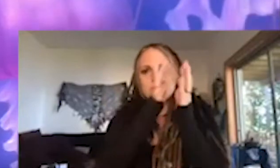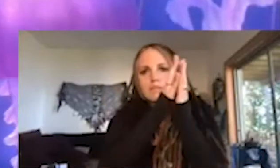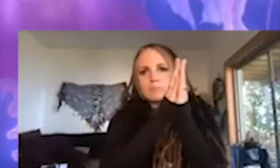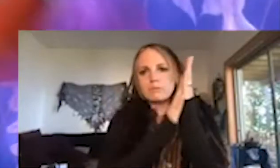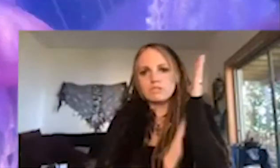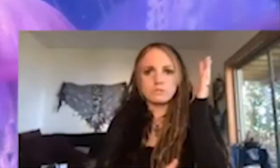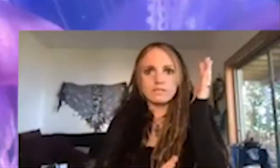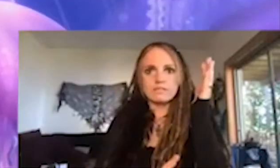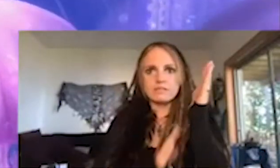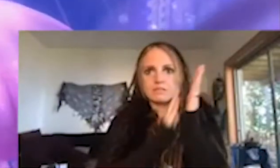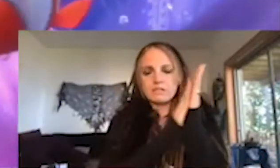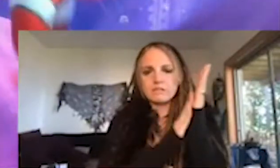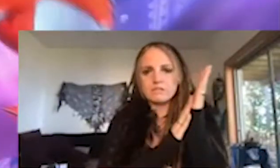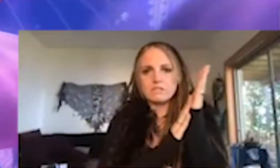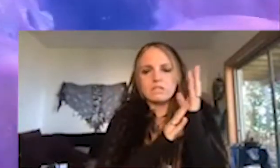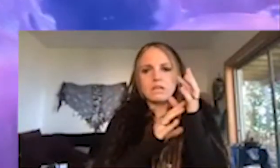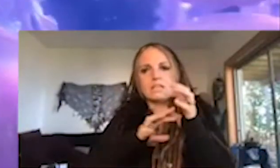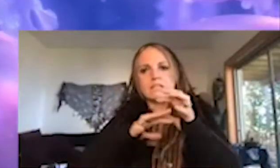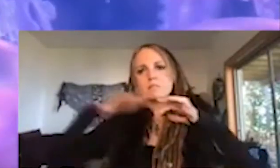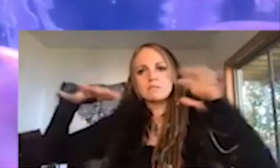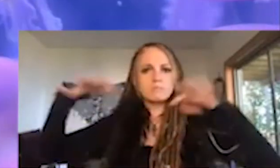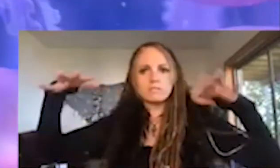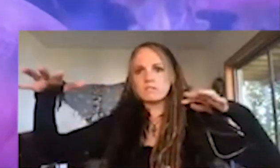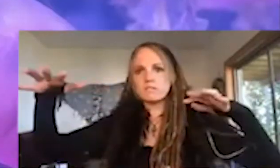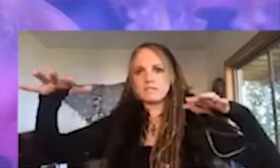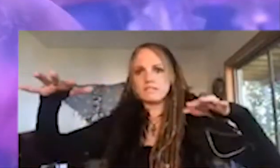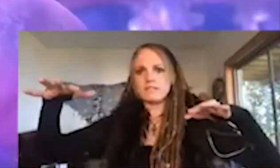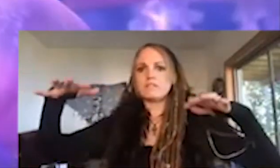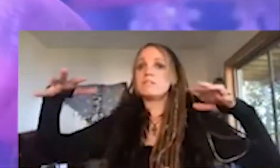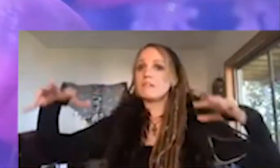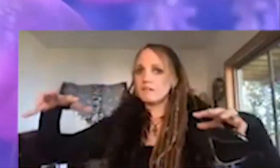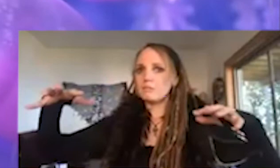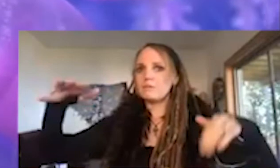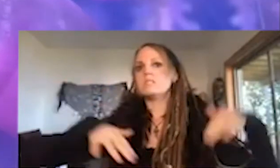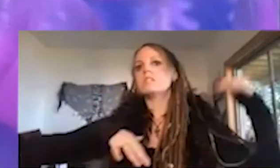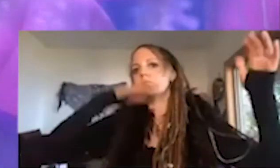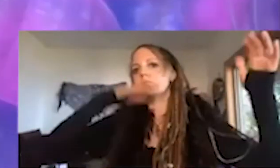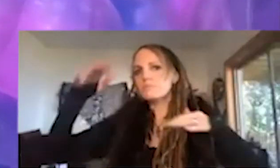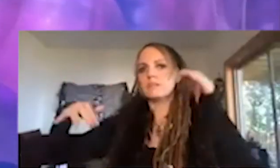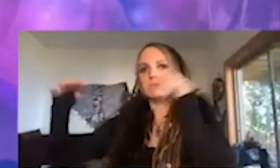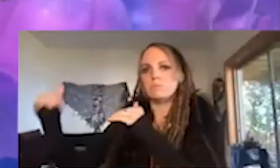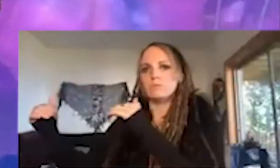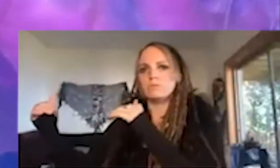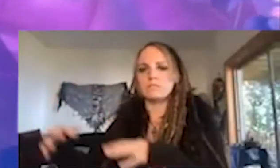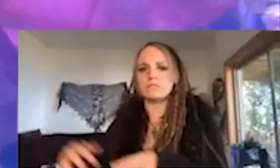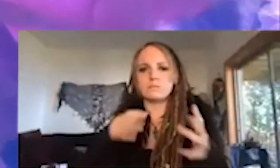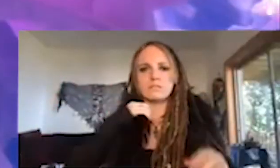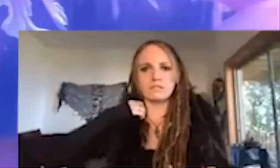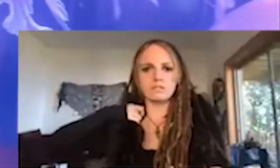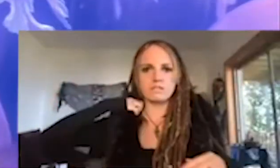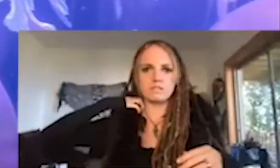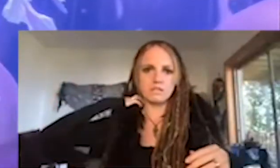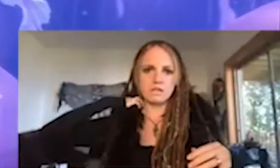and pretty straight, the jellyfish, and at a particular density that felt scary, but was enough room for them to move, because ultimately